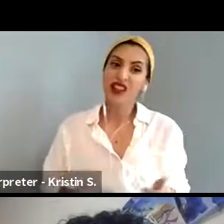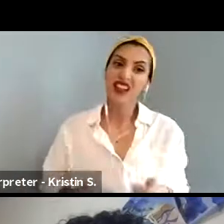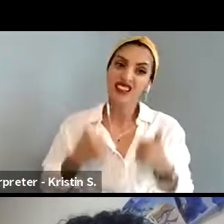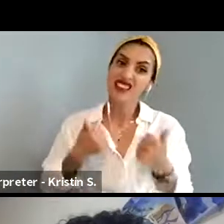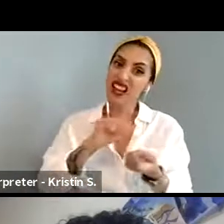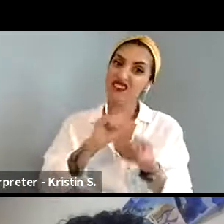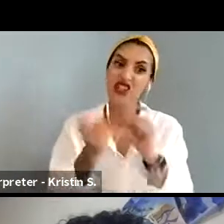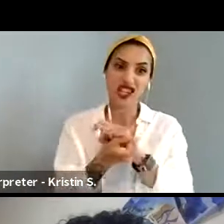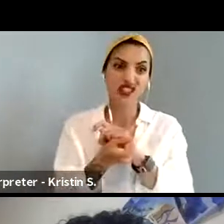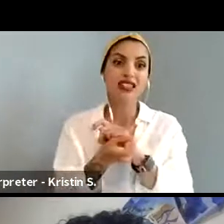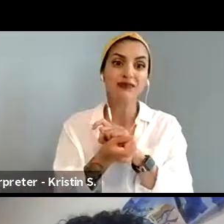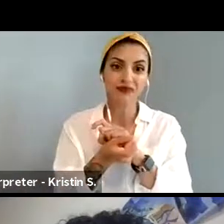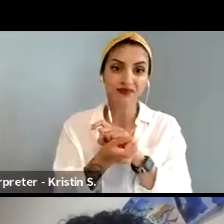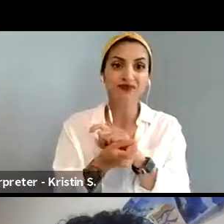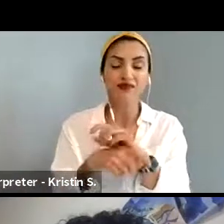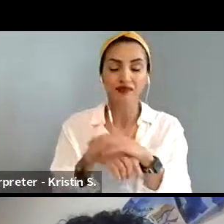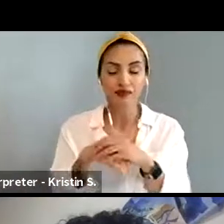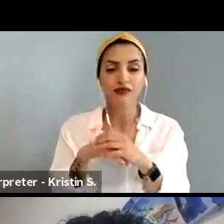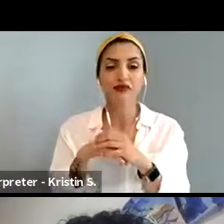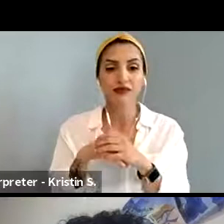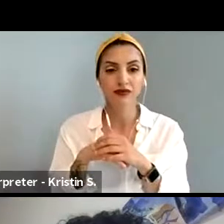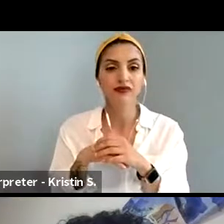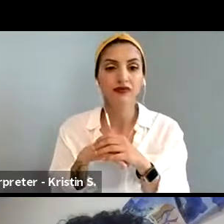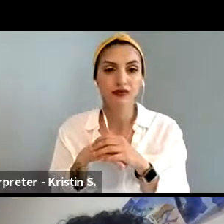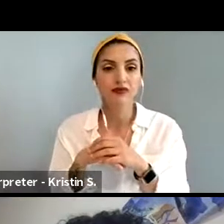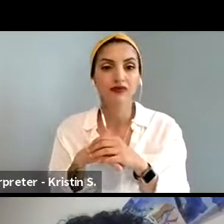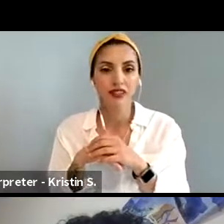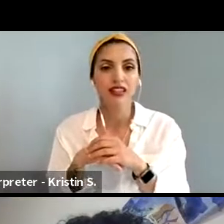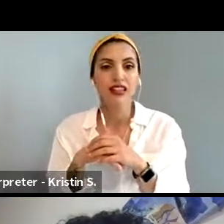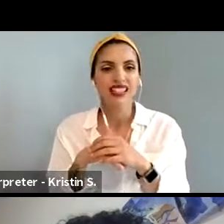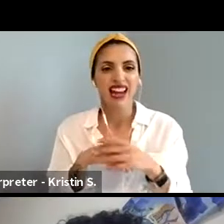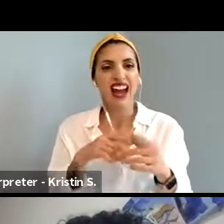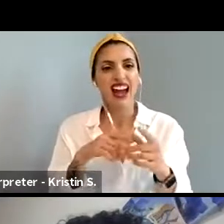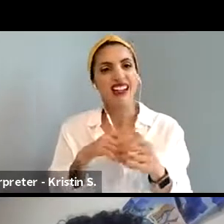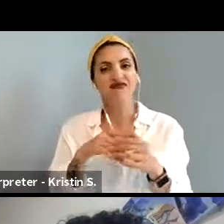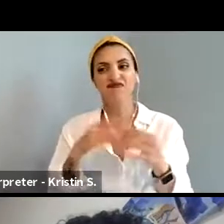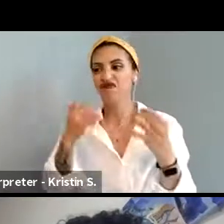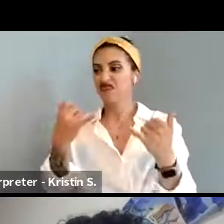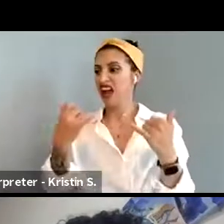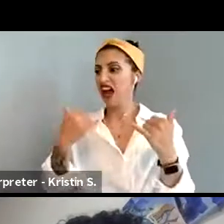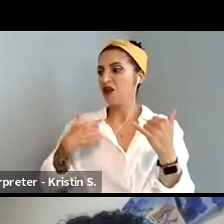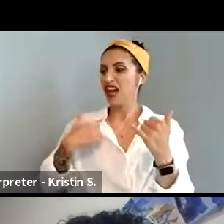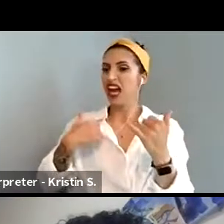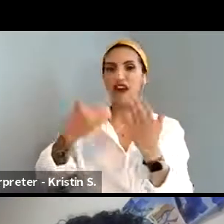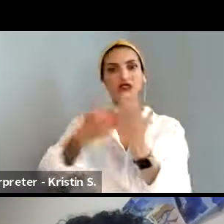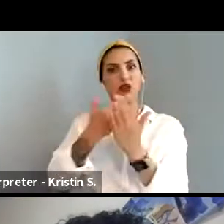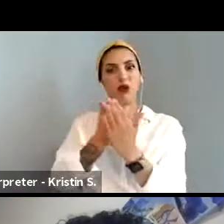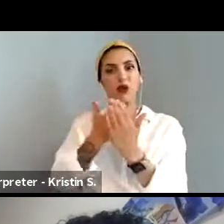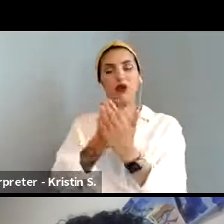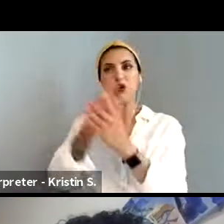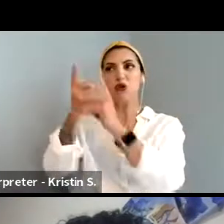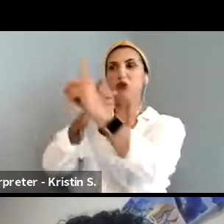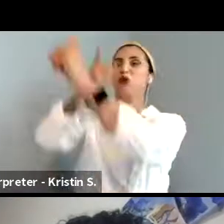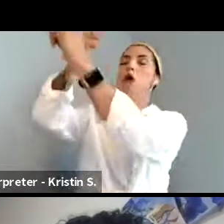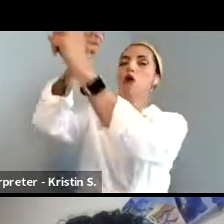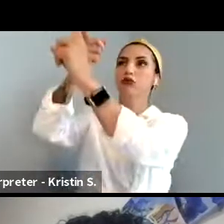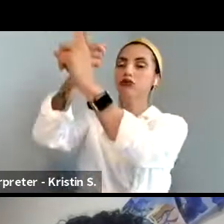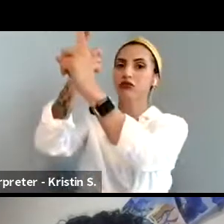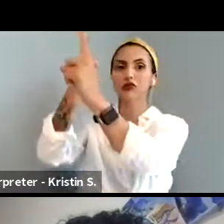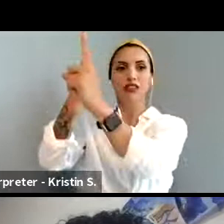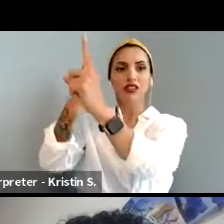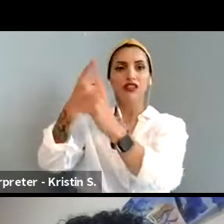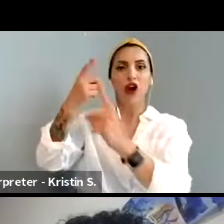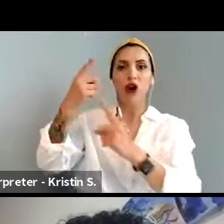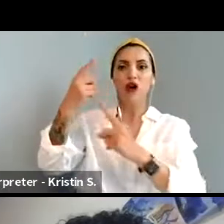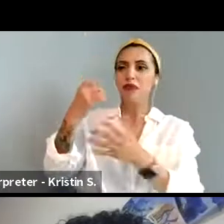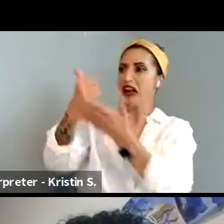one and set the bar for me in a way and reminded me that it is really important to keep going